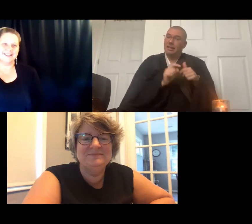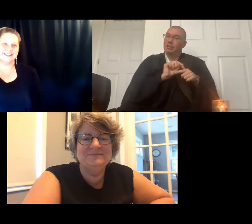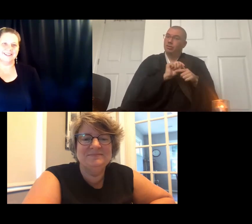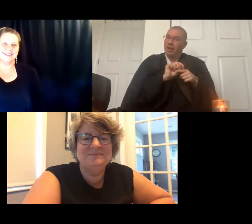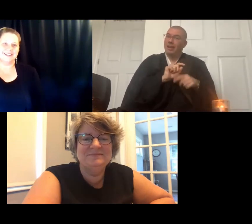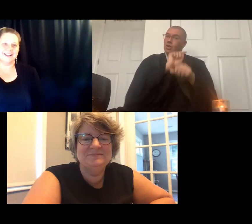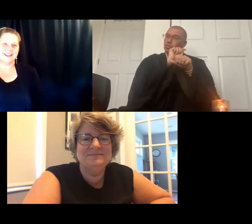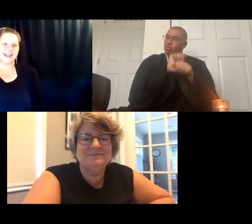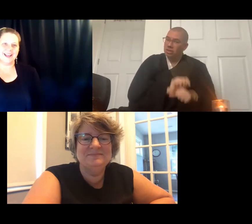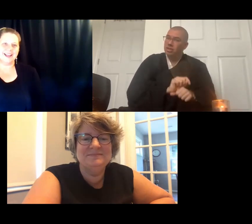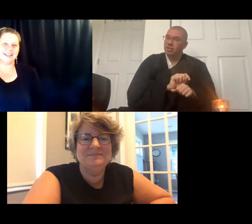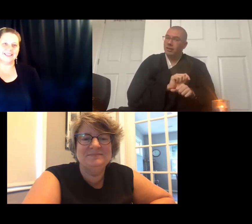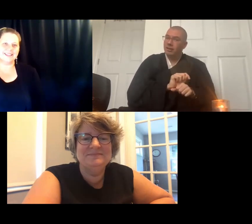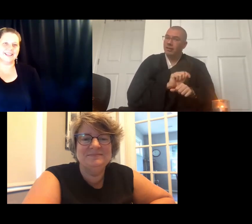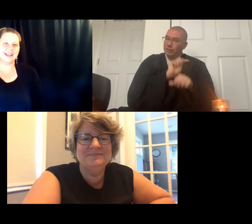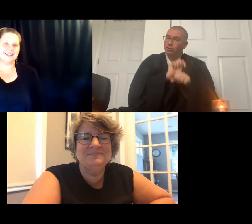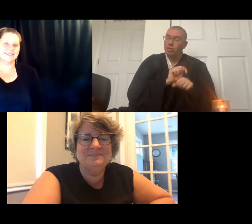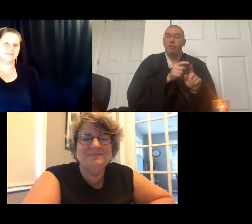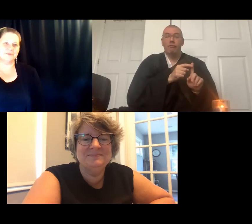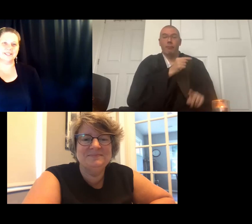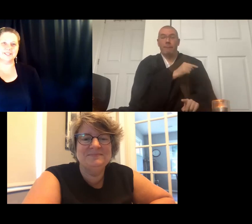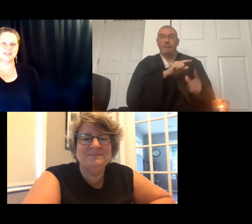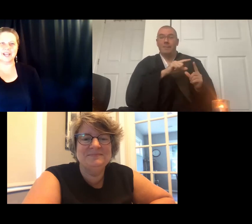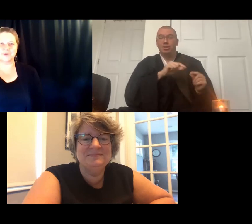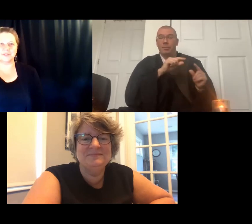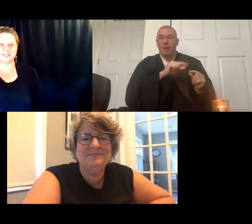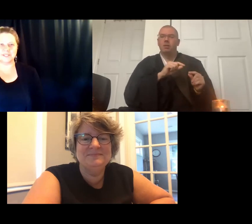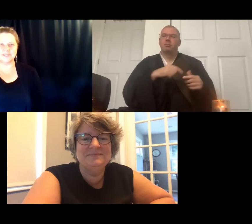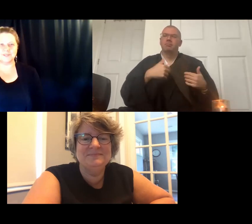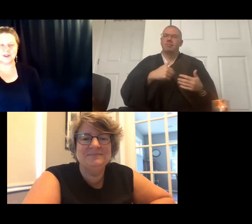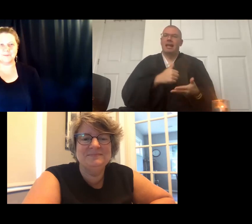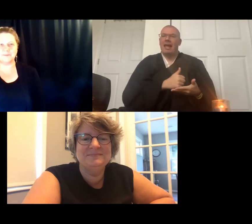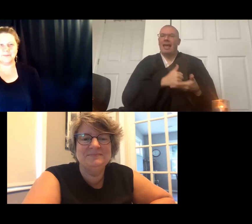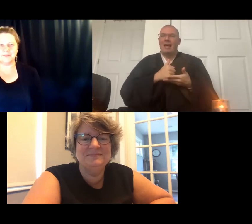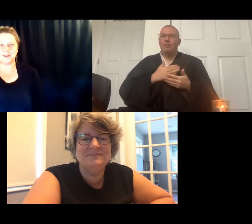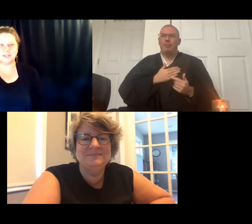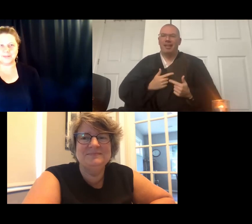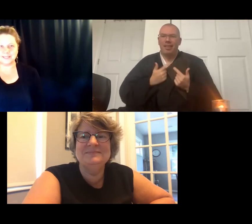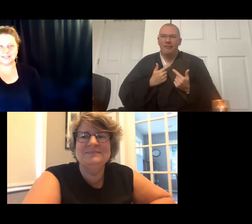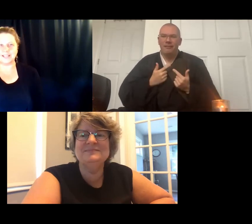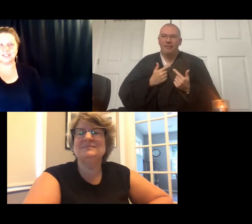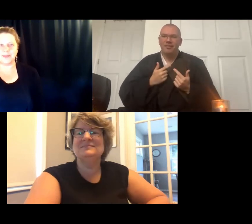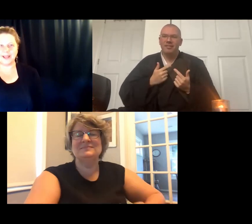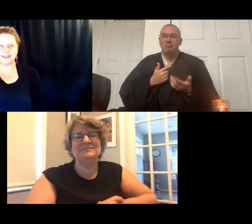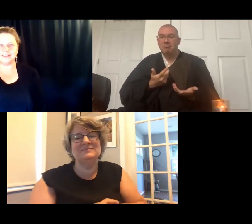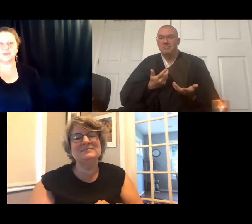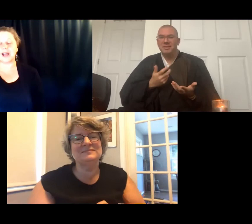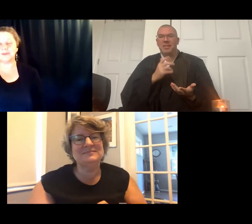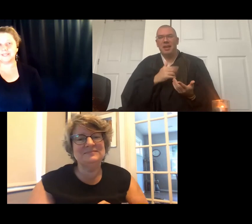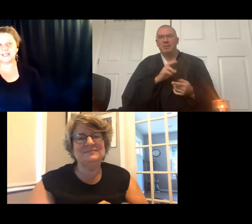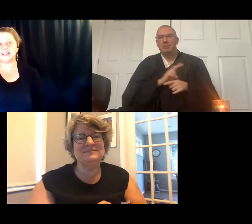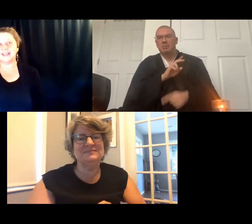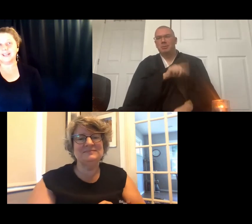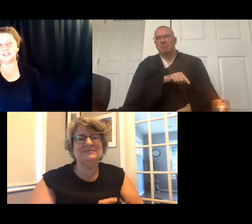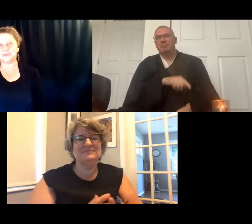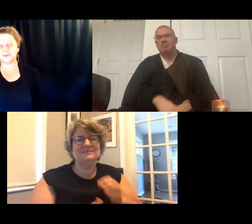experimenting. And I think, again, we need to look at traditions from various places like Japan. And so I